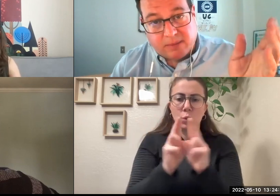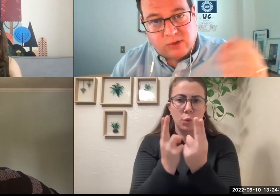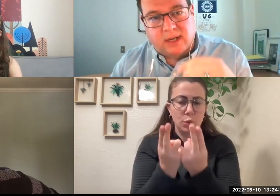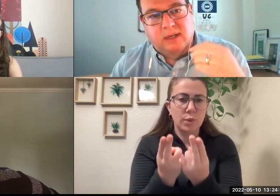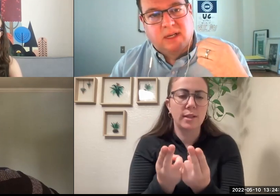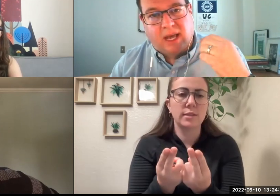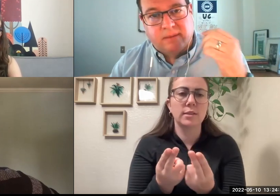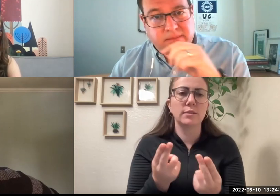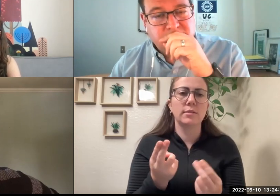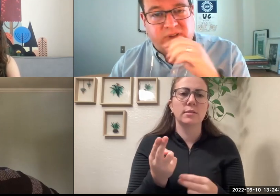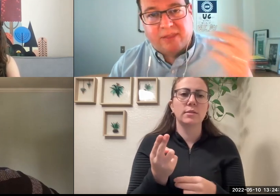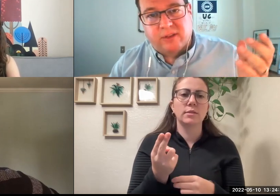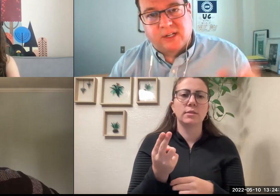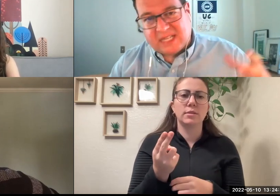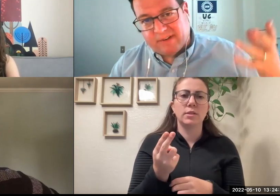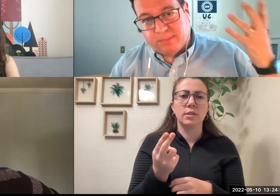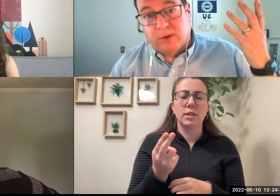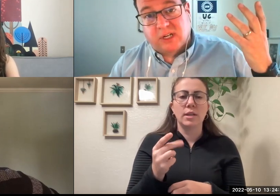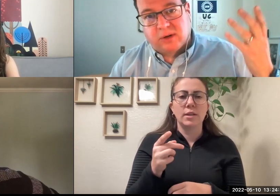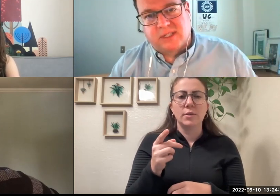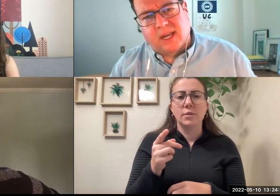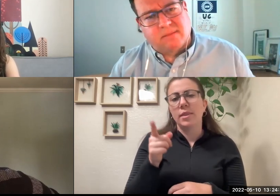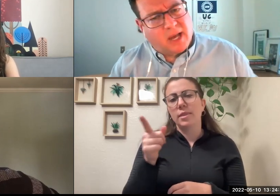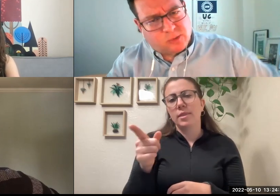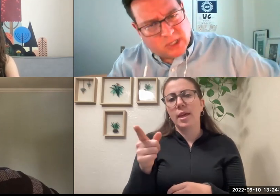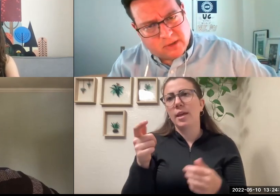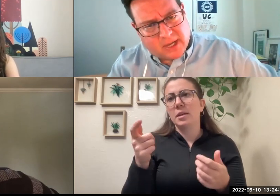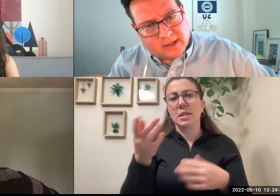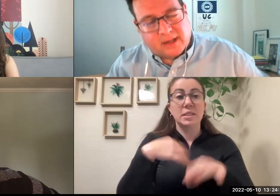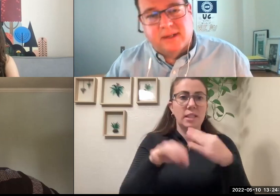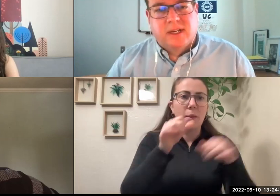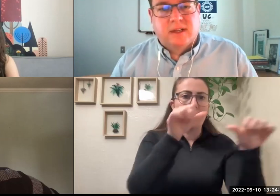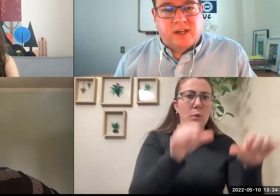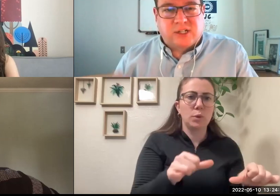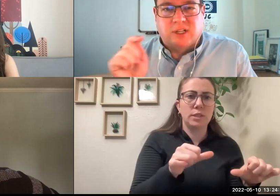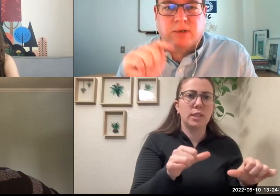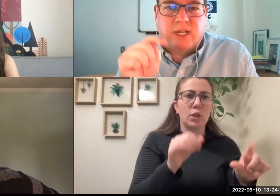able to demonstrate it. And rather than just having to post a notice saying, gosh, we'll never do that again,